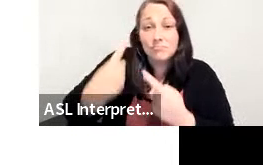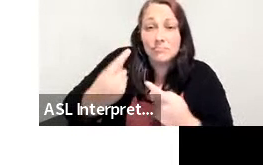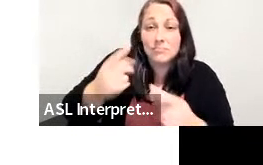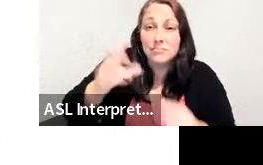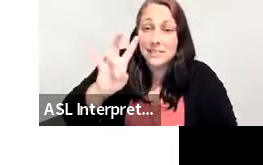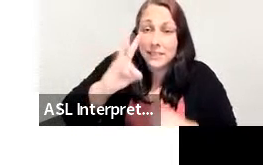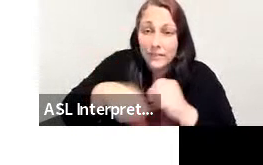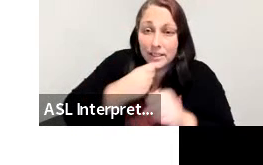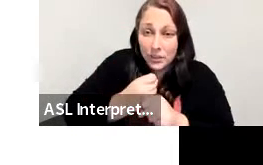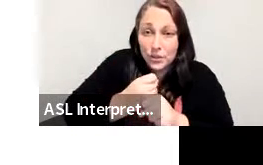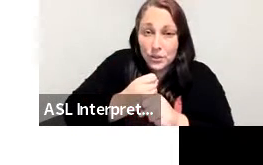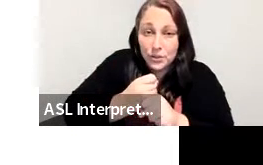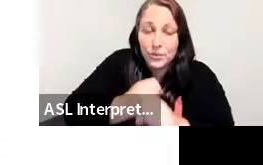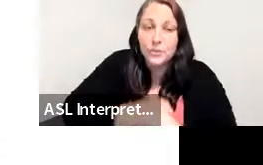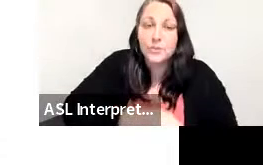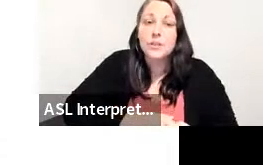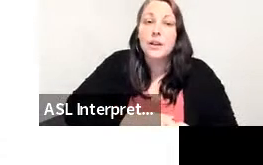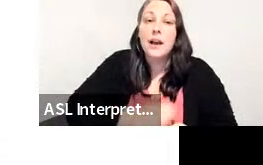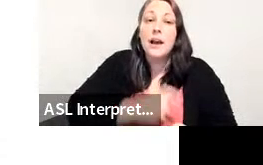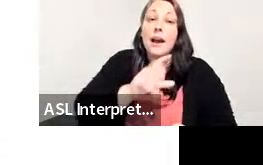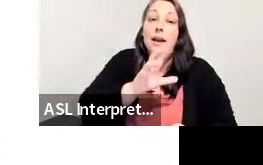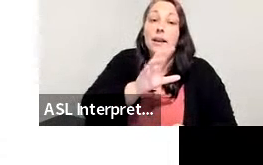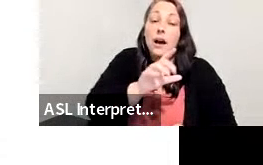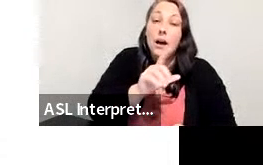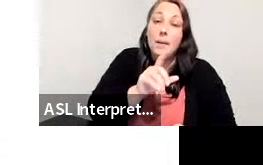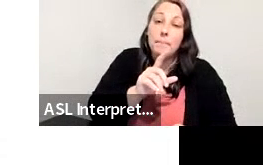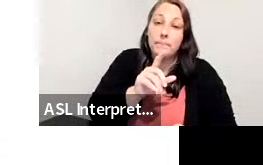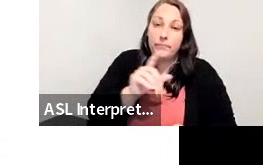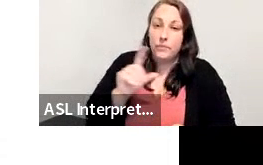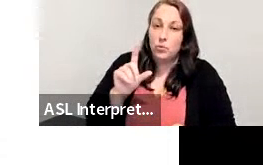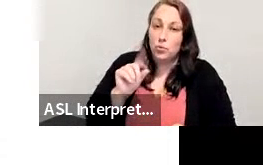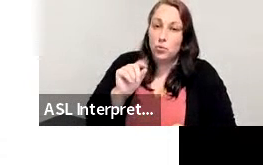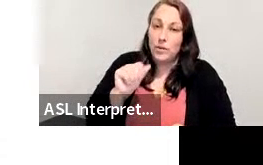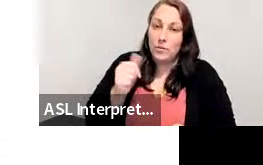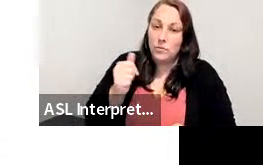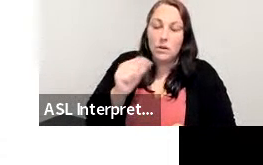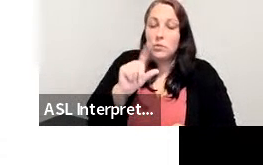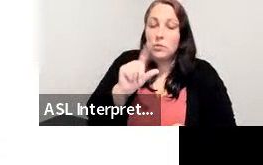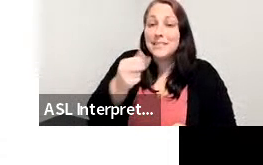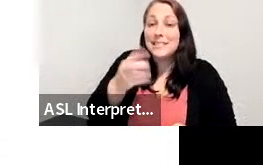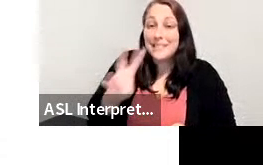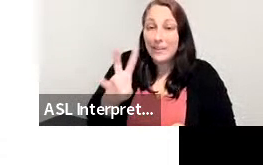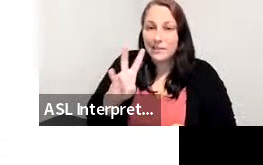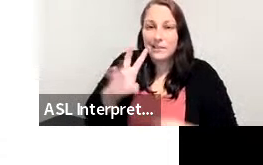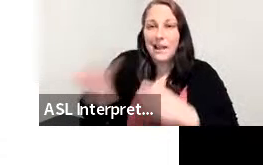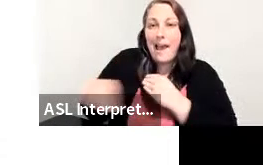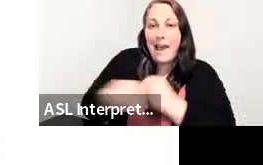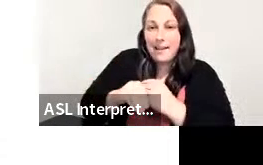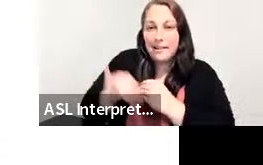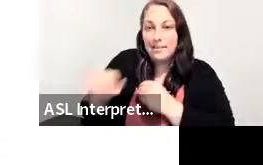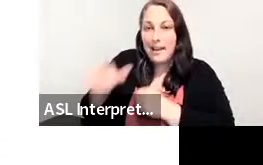we distilled the Gallaudet Def Design Guidelines into a series of kind of working